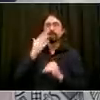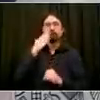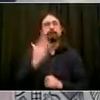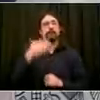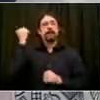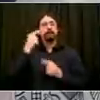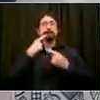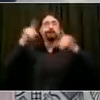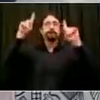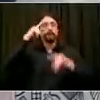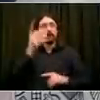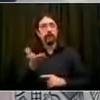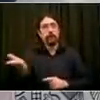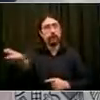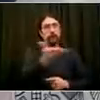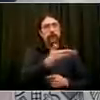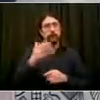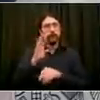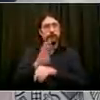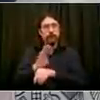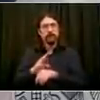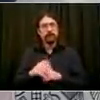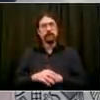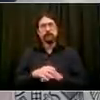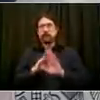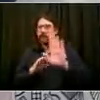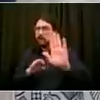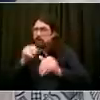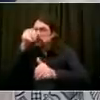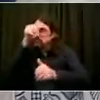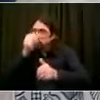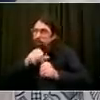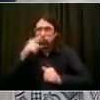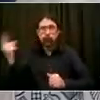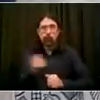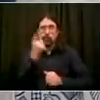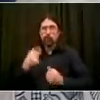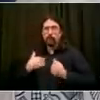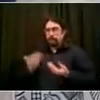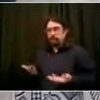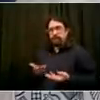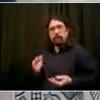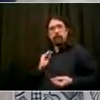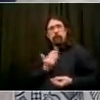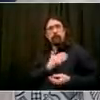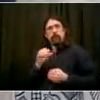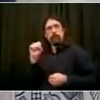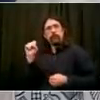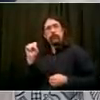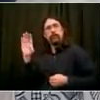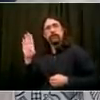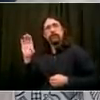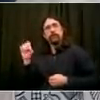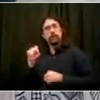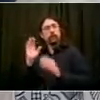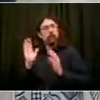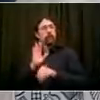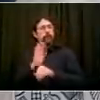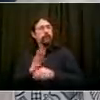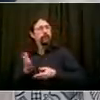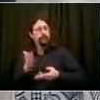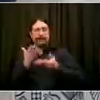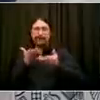I'd say is, unlike any discussion we had before a few weeks ago, now we have vaccines. There's light at the